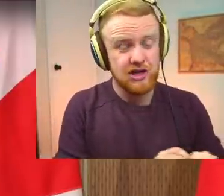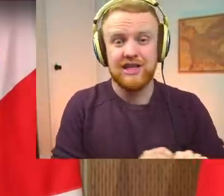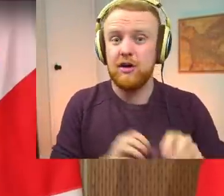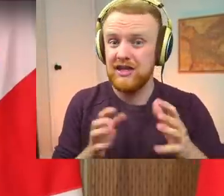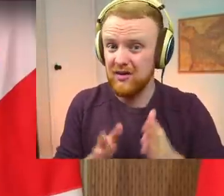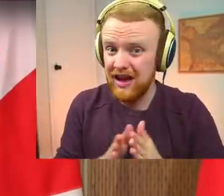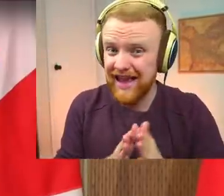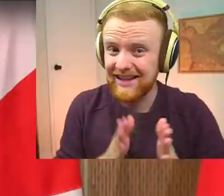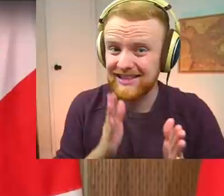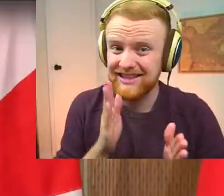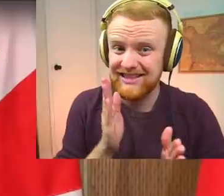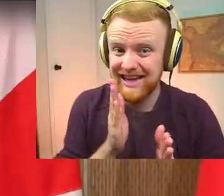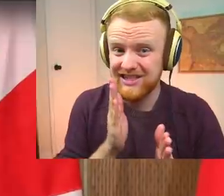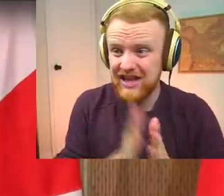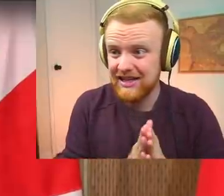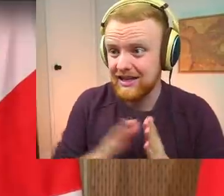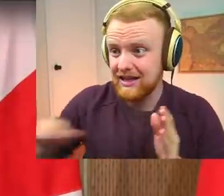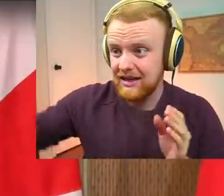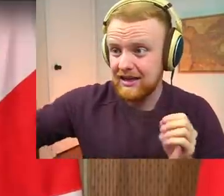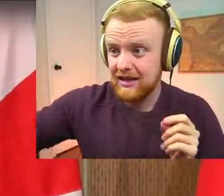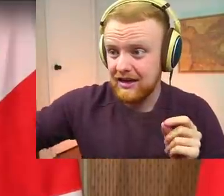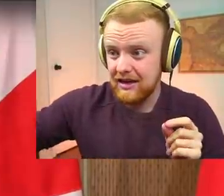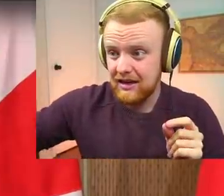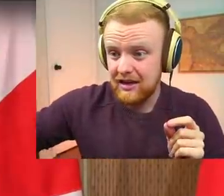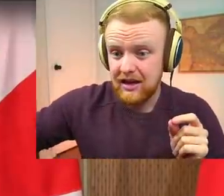from the budget. Now, we don't have access to the text yet,